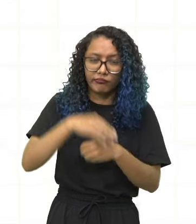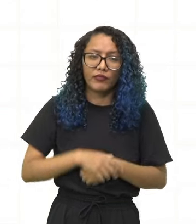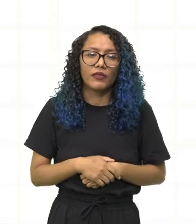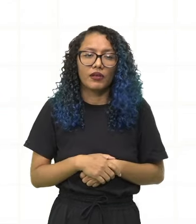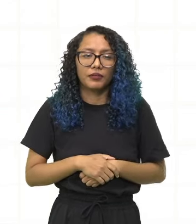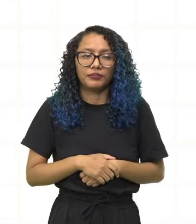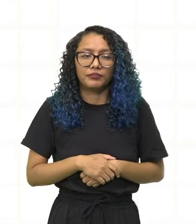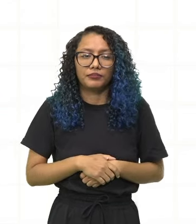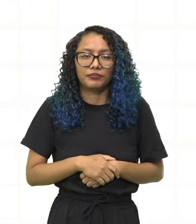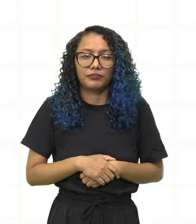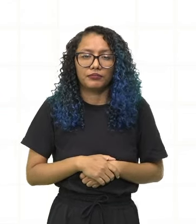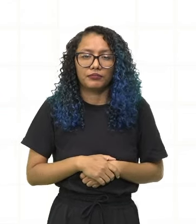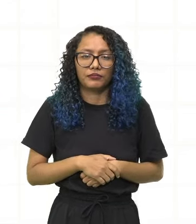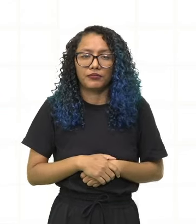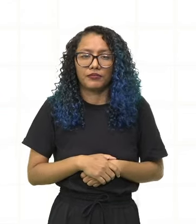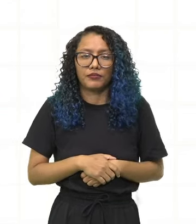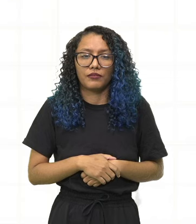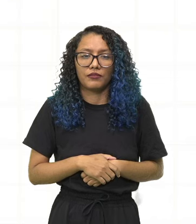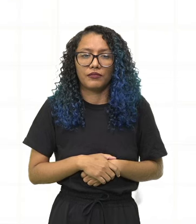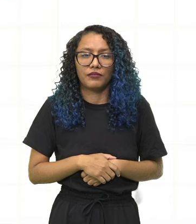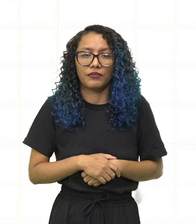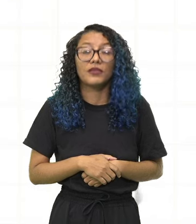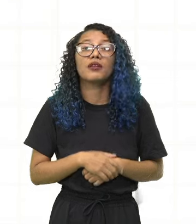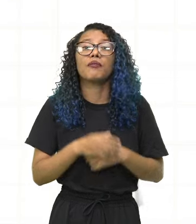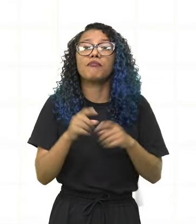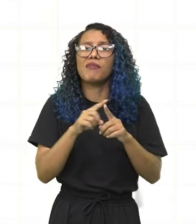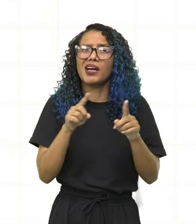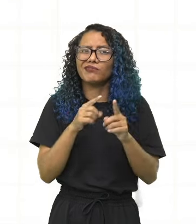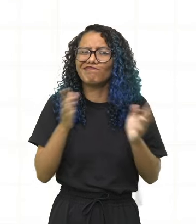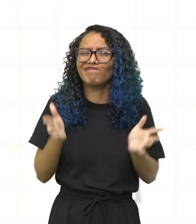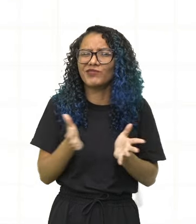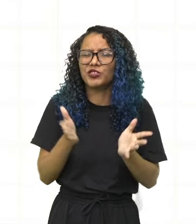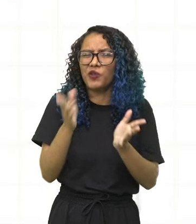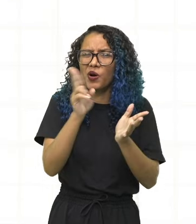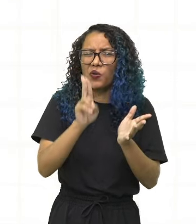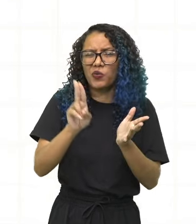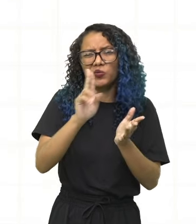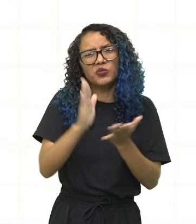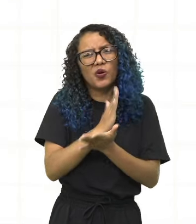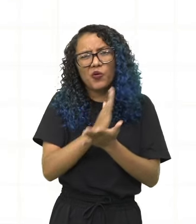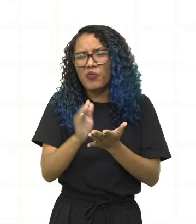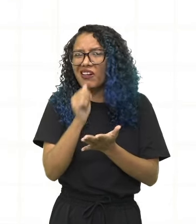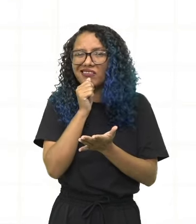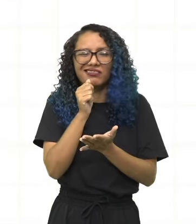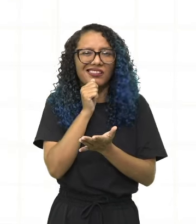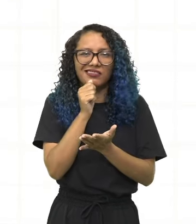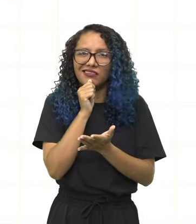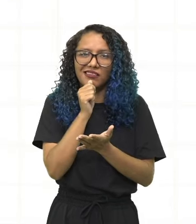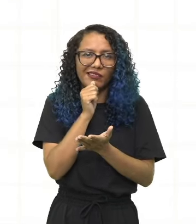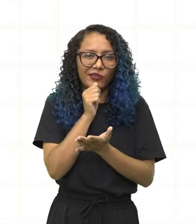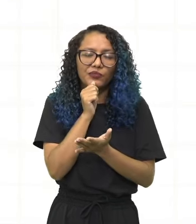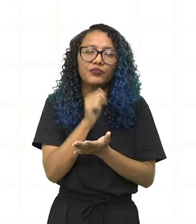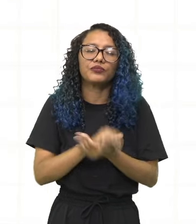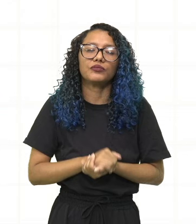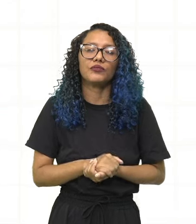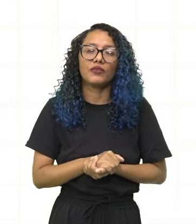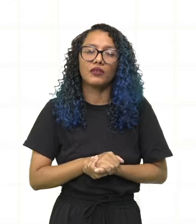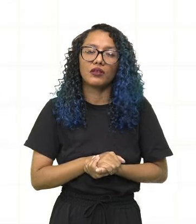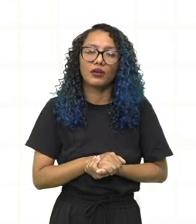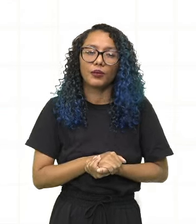Although not being fully incentivized the use of some sources of energy renovable,